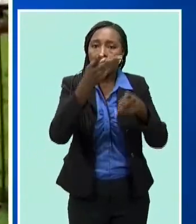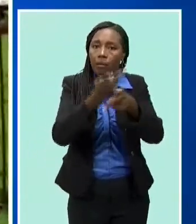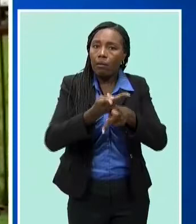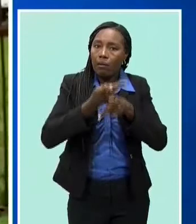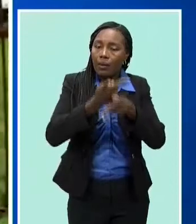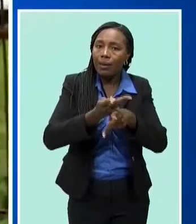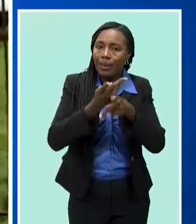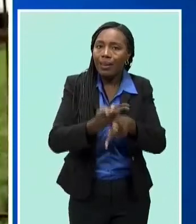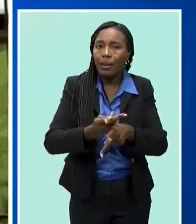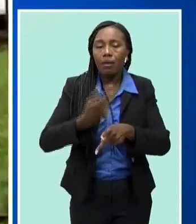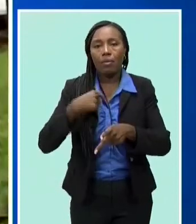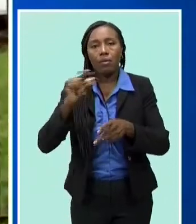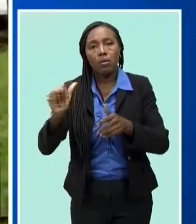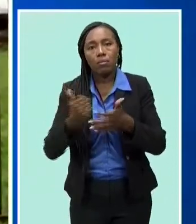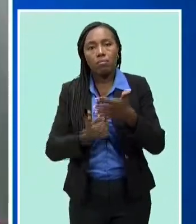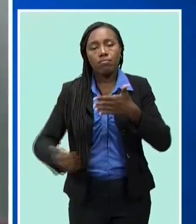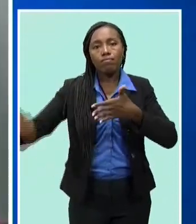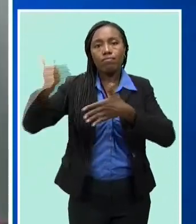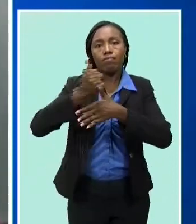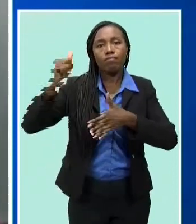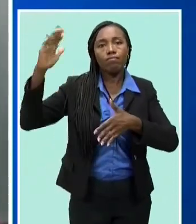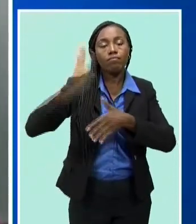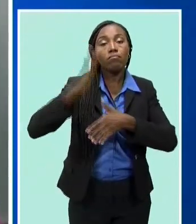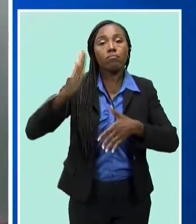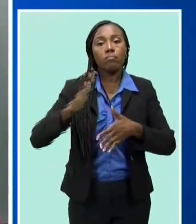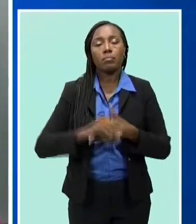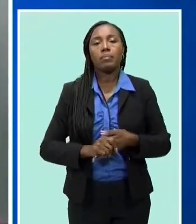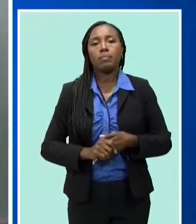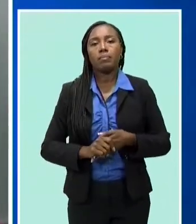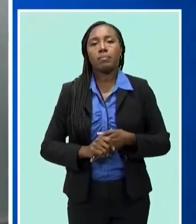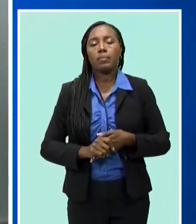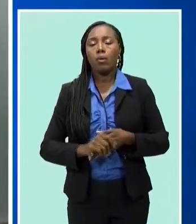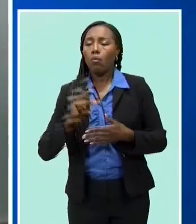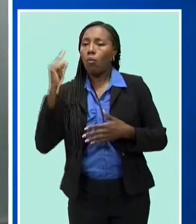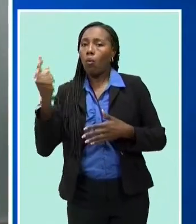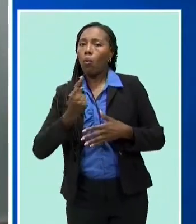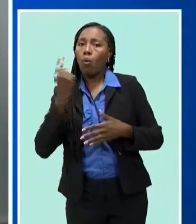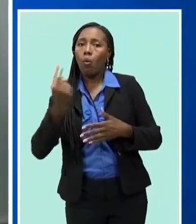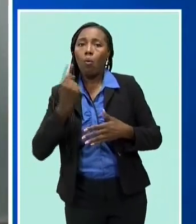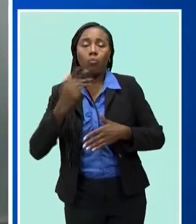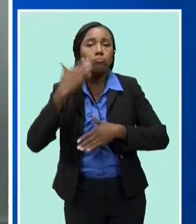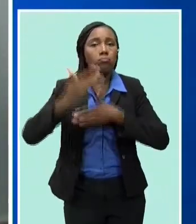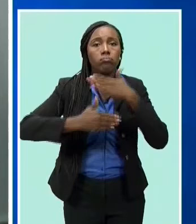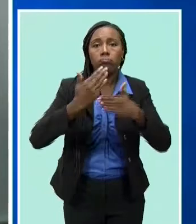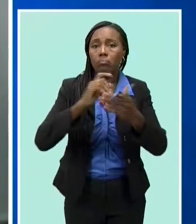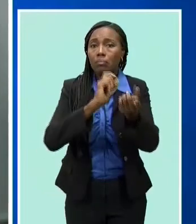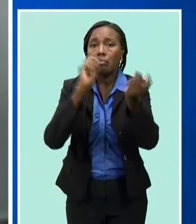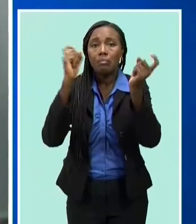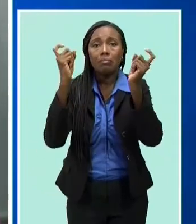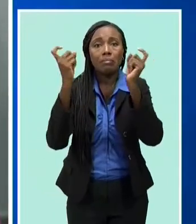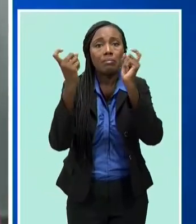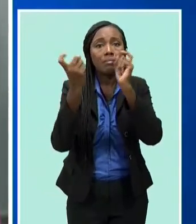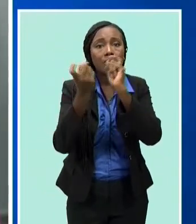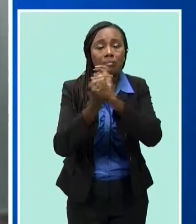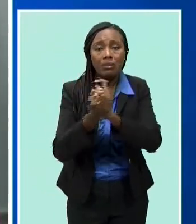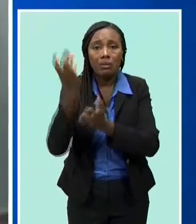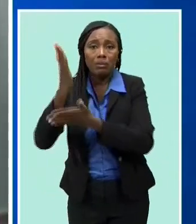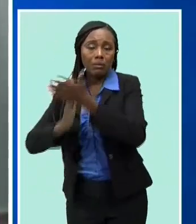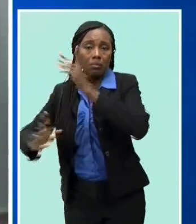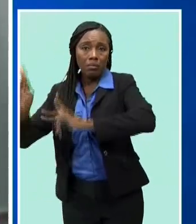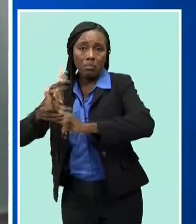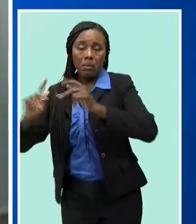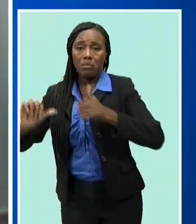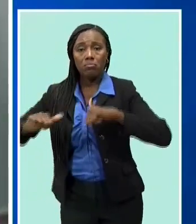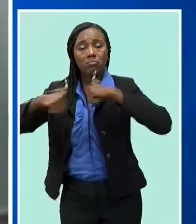the BTC's top priority. It's always a process when changes taking place, and certain persons are